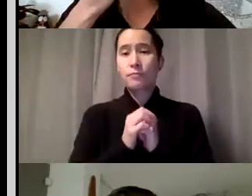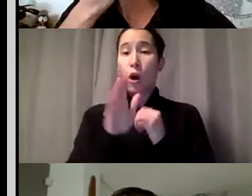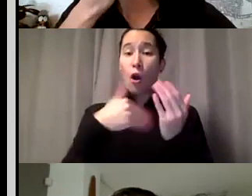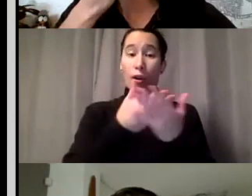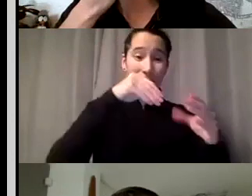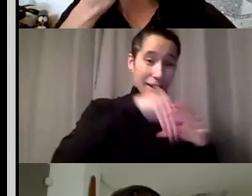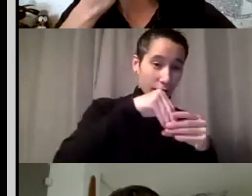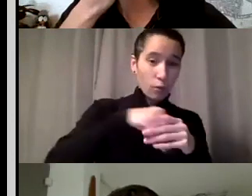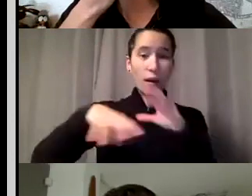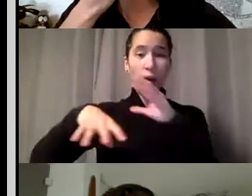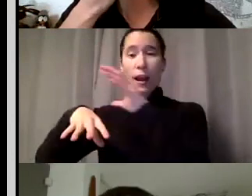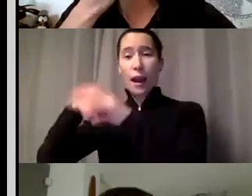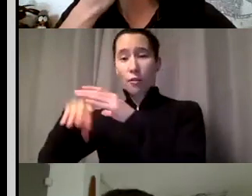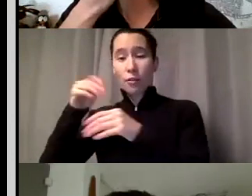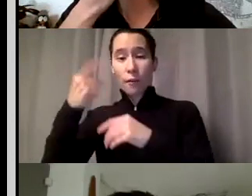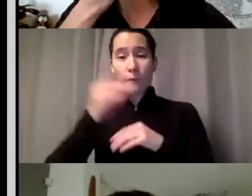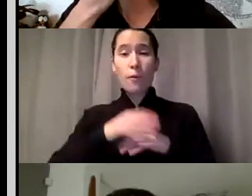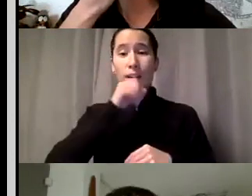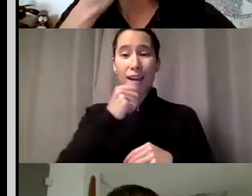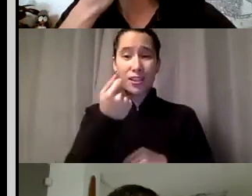people 19 plus is suspended at this time.